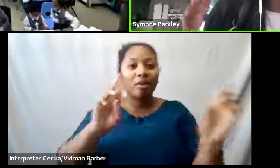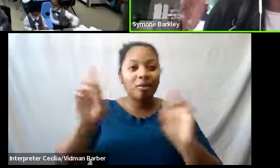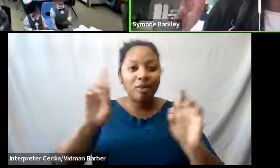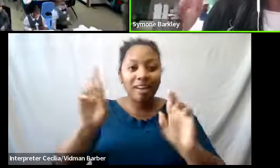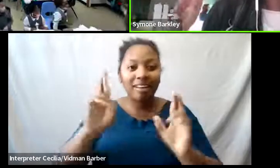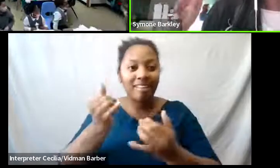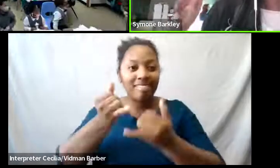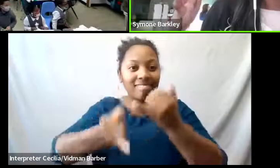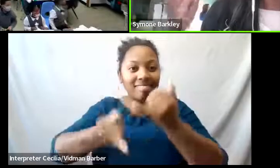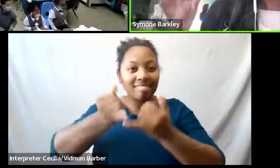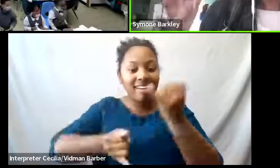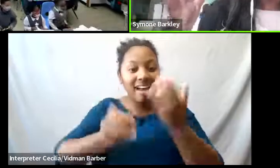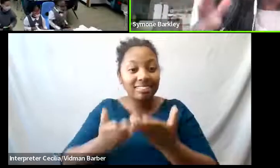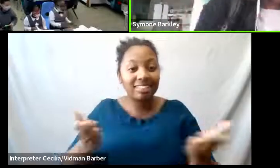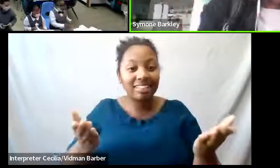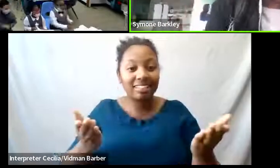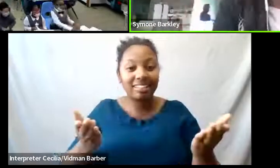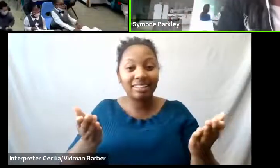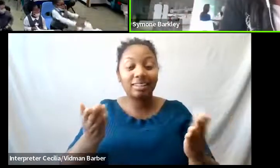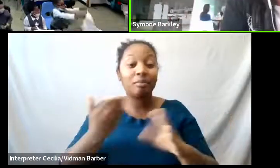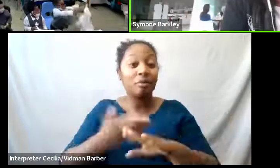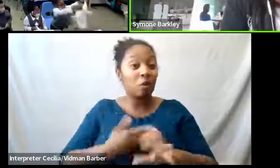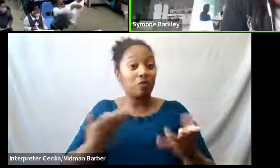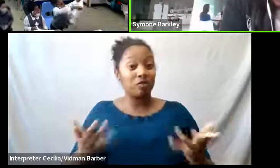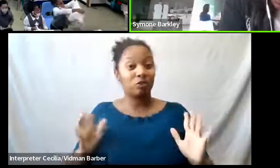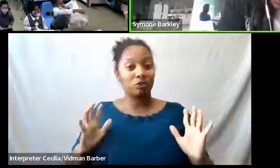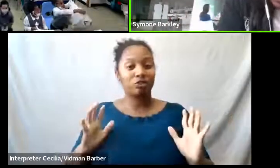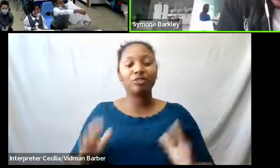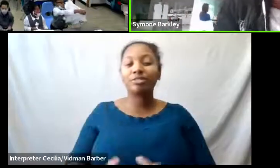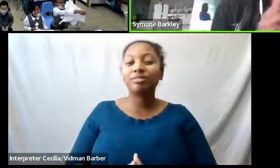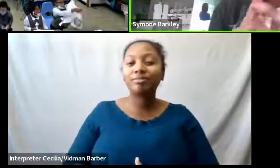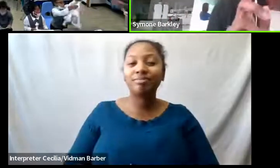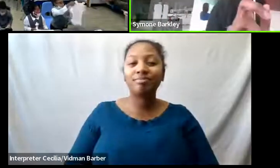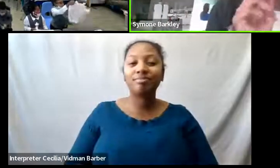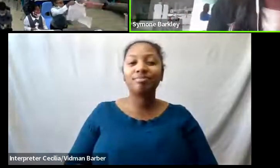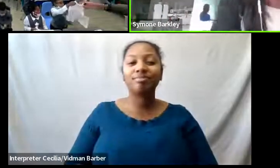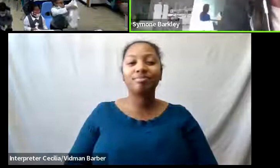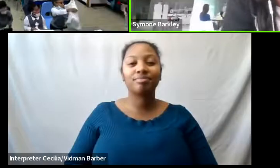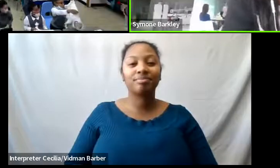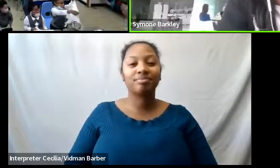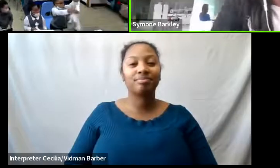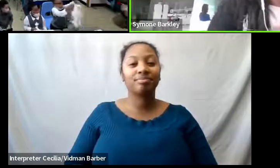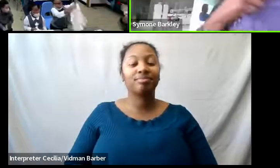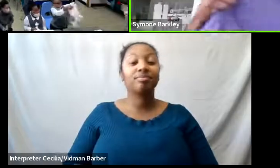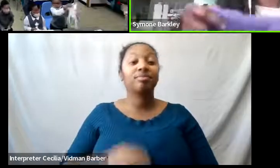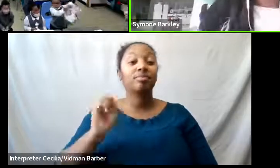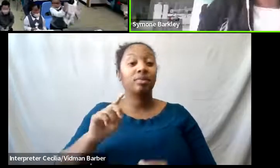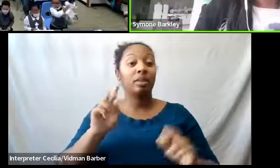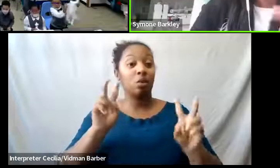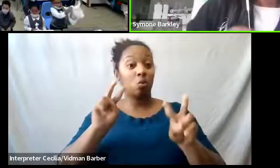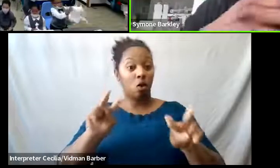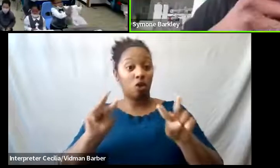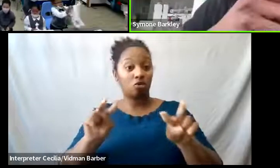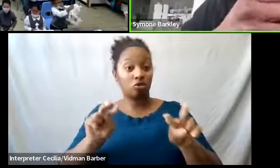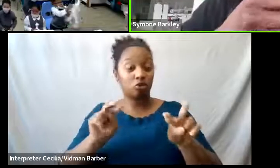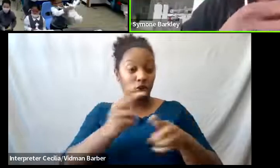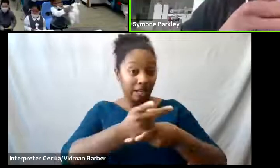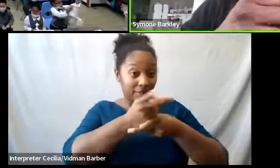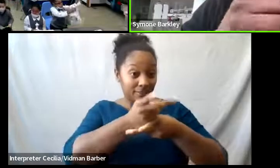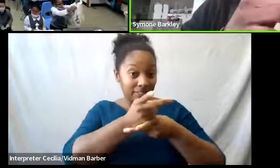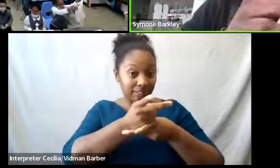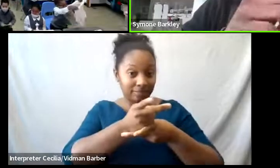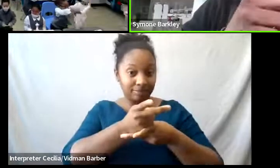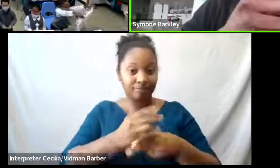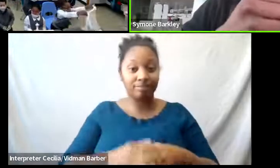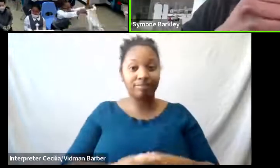before we are finished with our bags. So listen carefully and look carefully, okay? You're going to